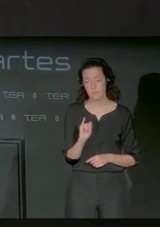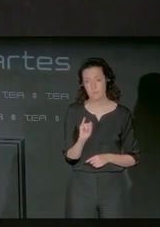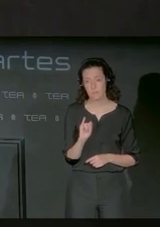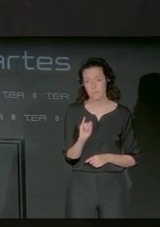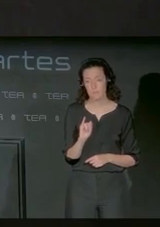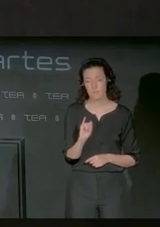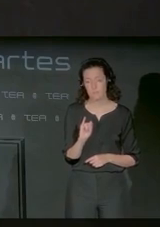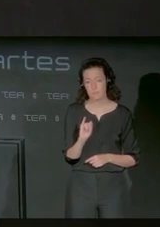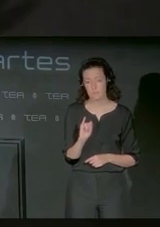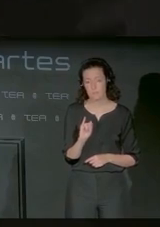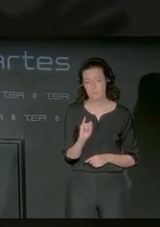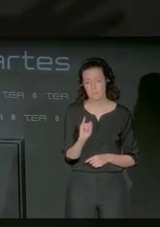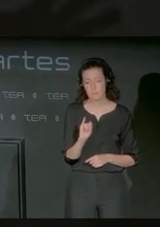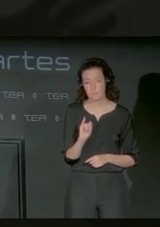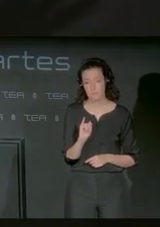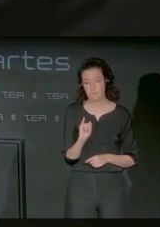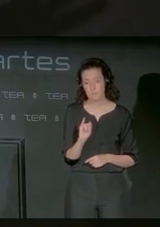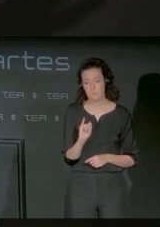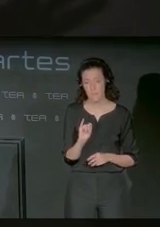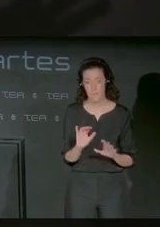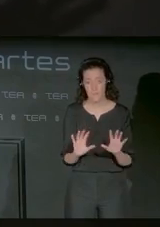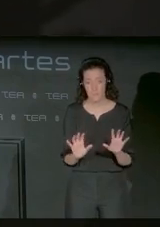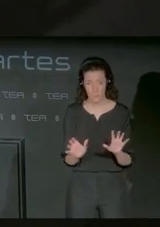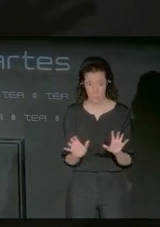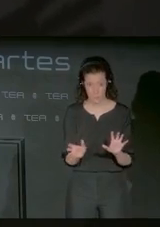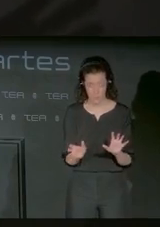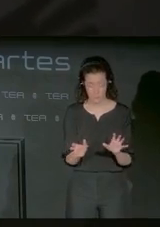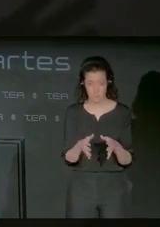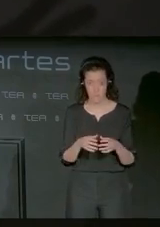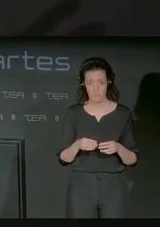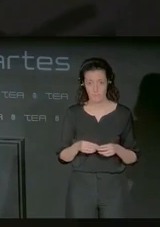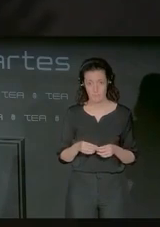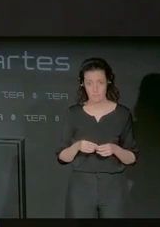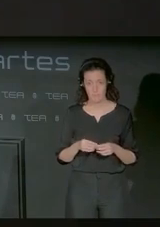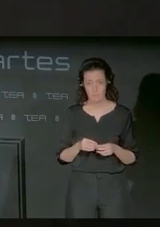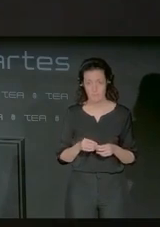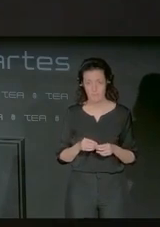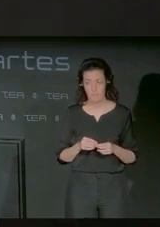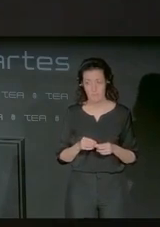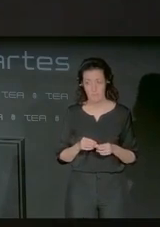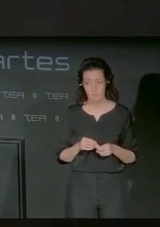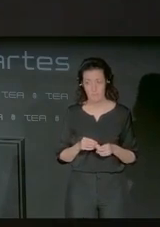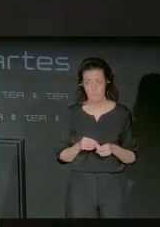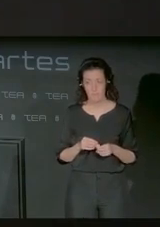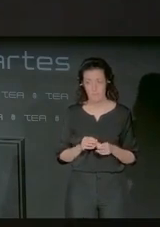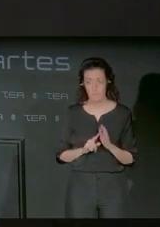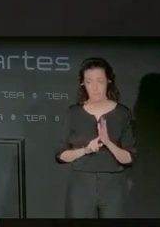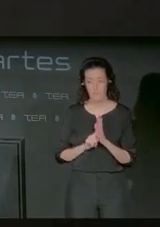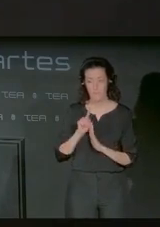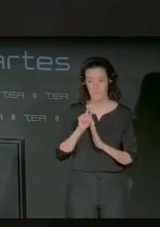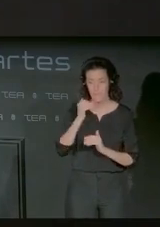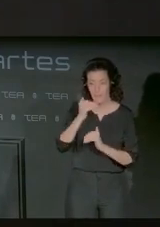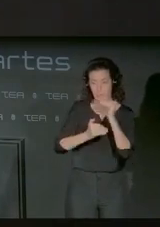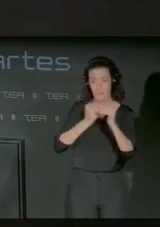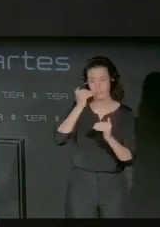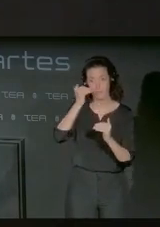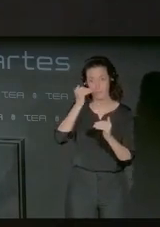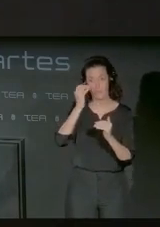new in the sector. So there has been some of them for quite a while, but now we see more and more of them, and this kind of combination